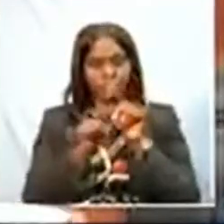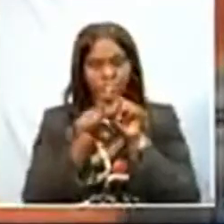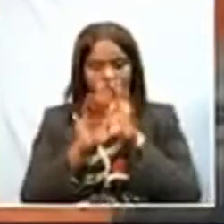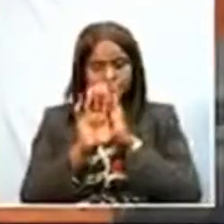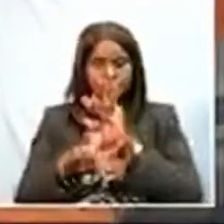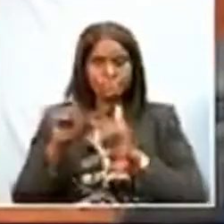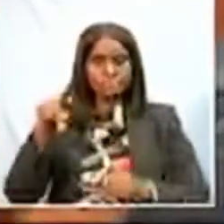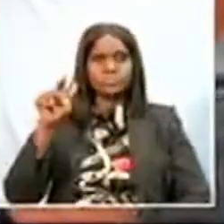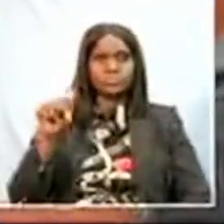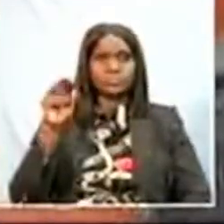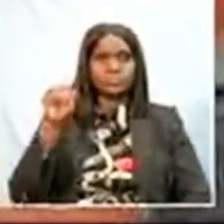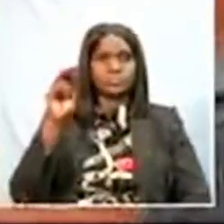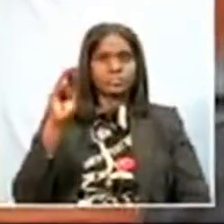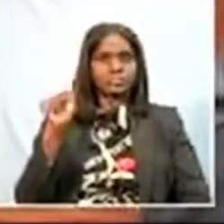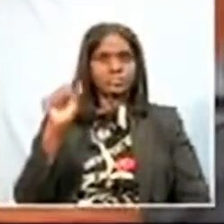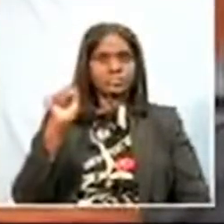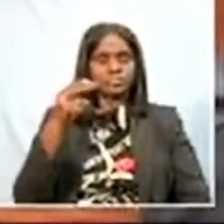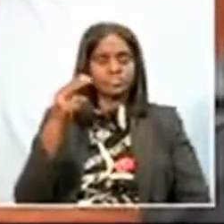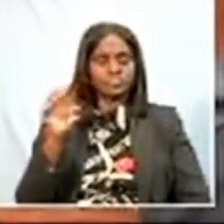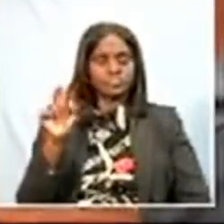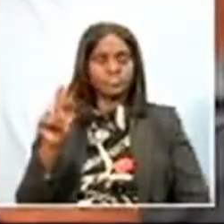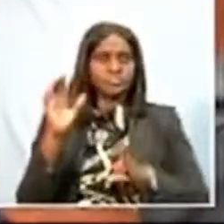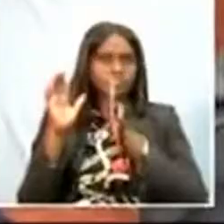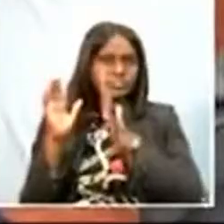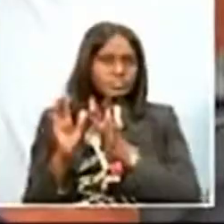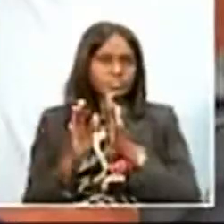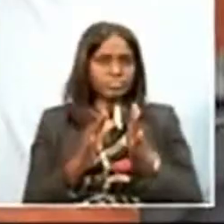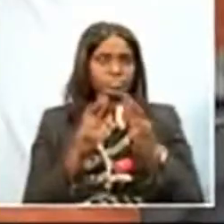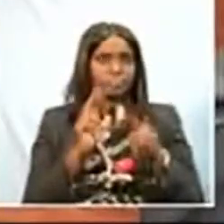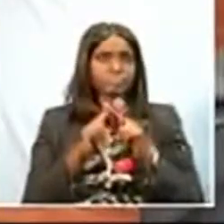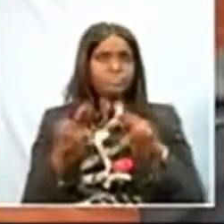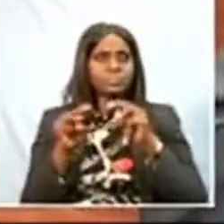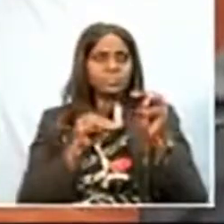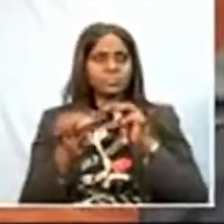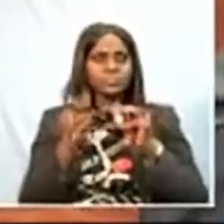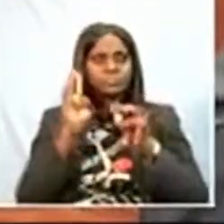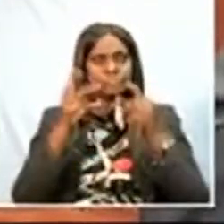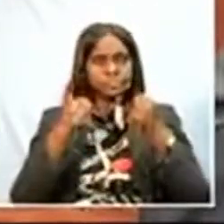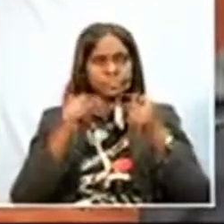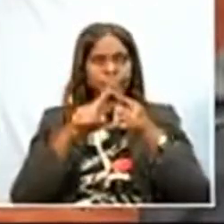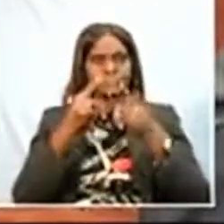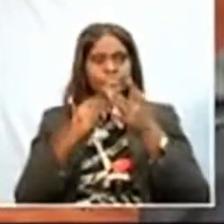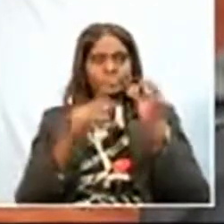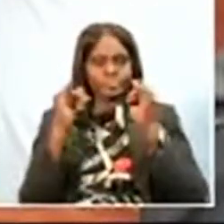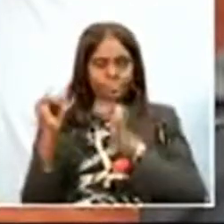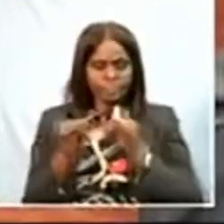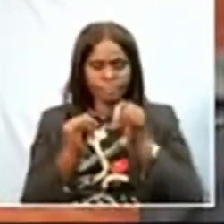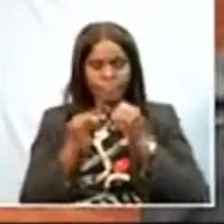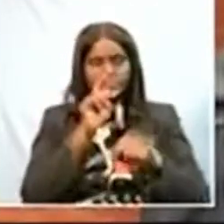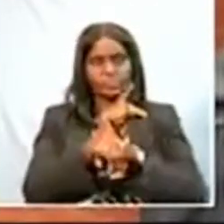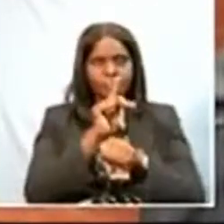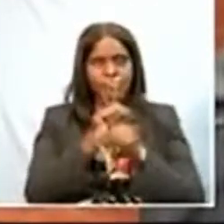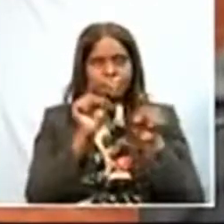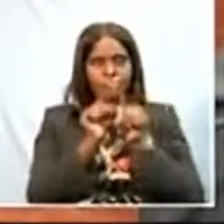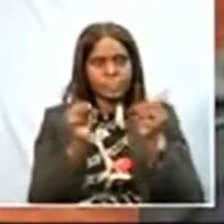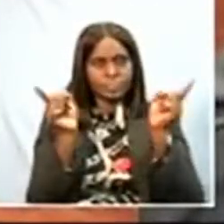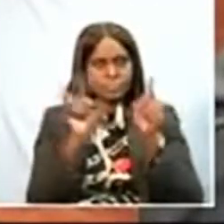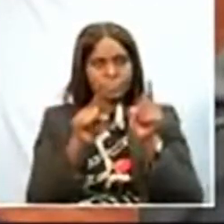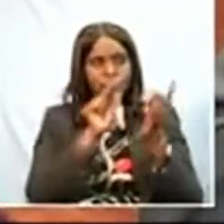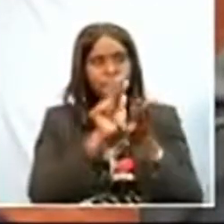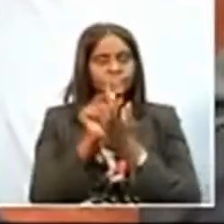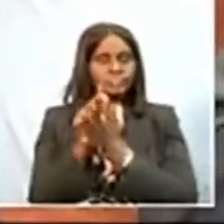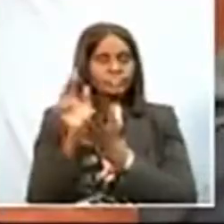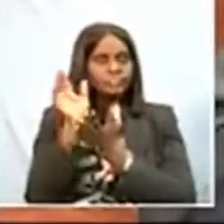Pambashe. Remedial measures, Chair, management to endeavor to implement the projects as and when